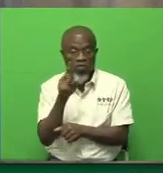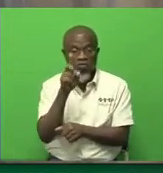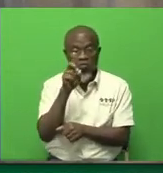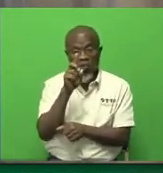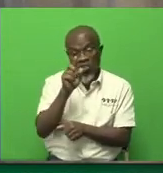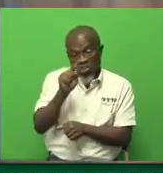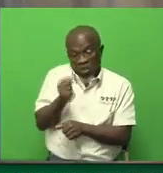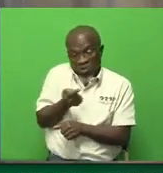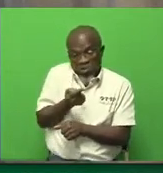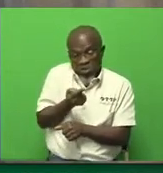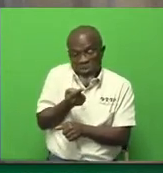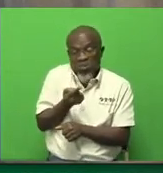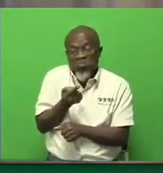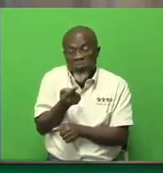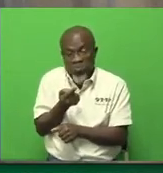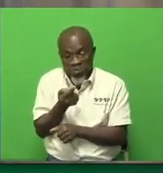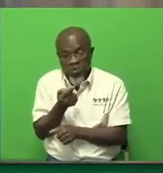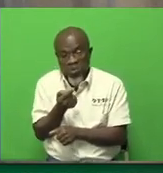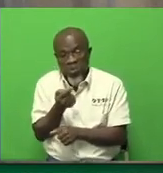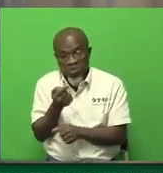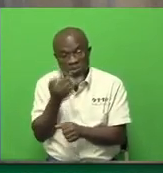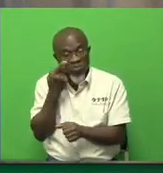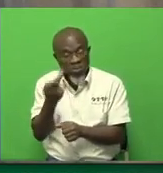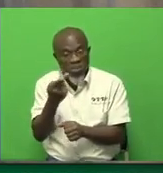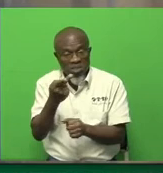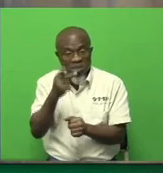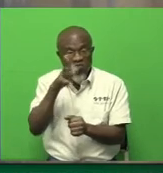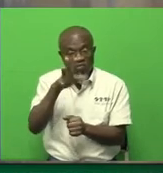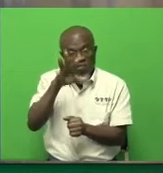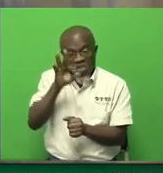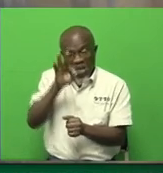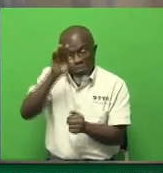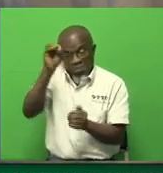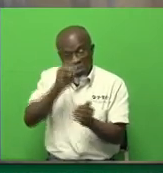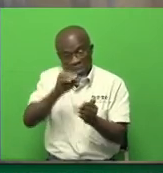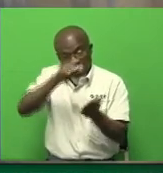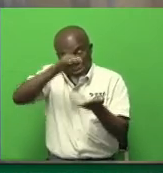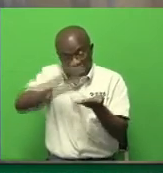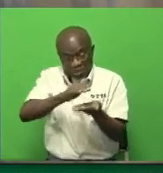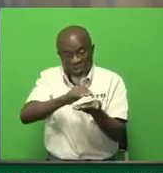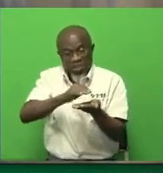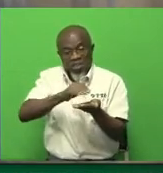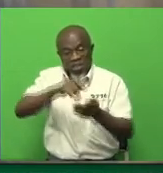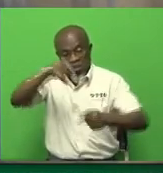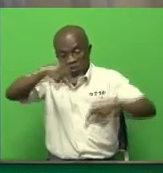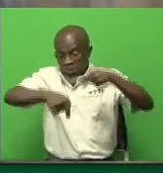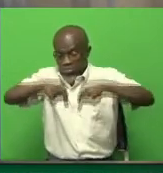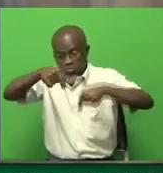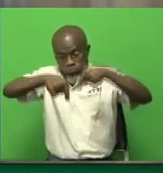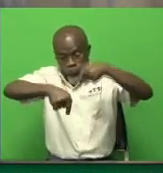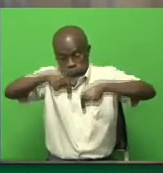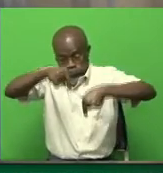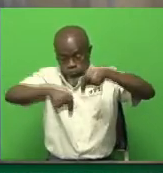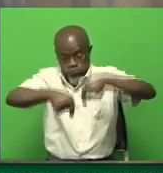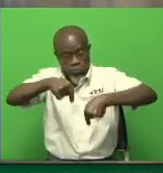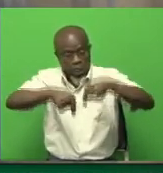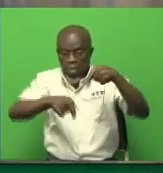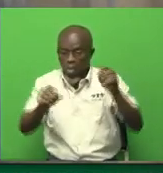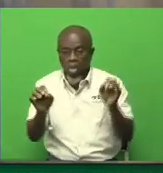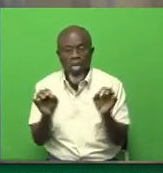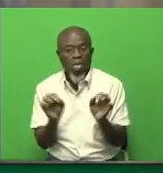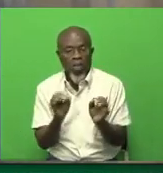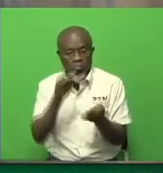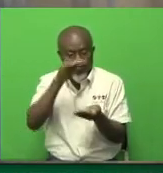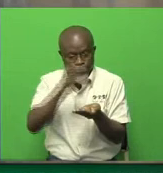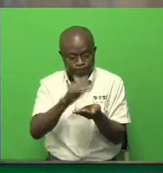that is a massive 59 decline in drilling which has ramifications for the oil and gas industry and the